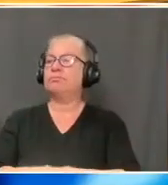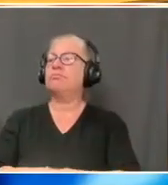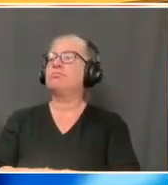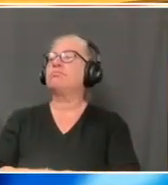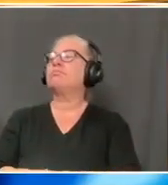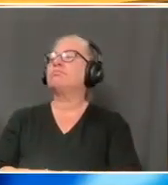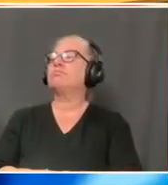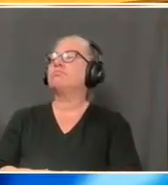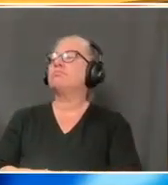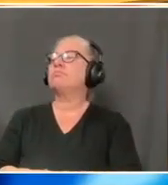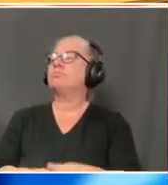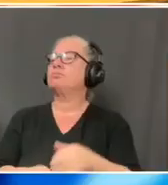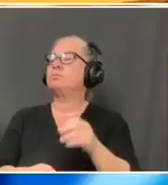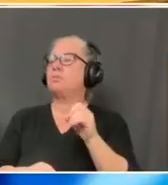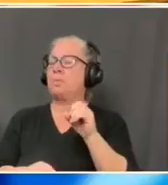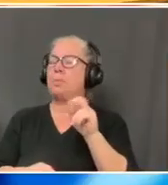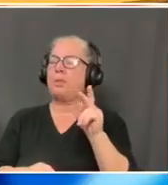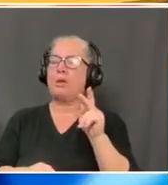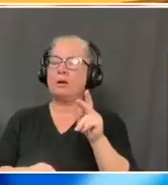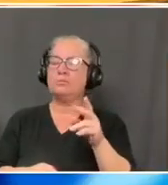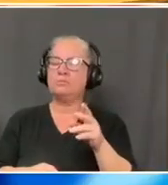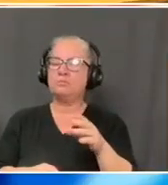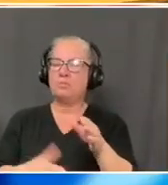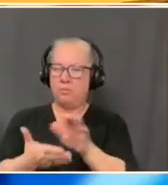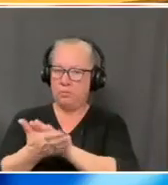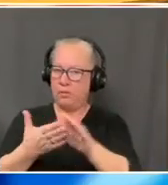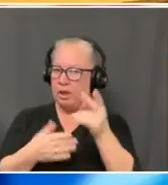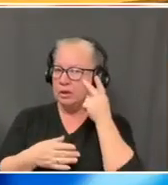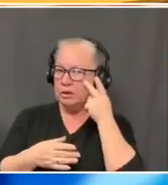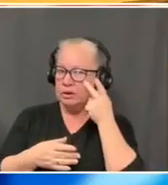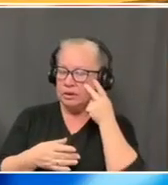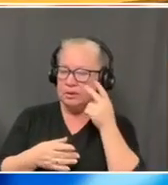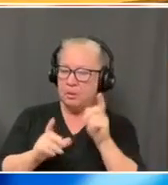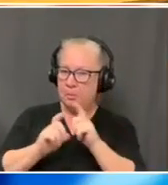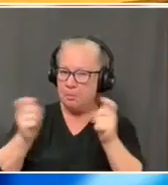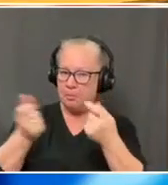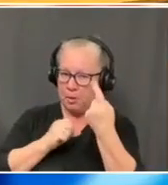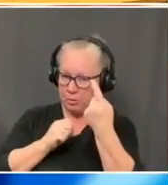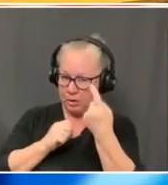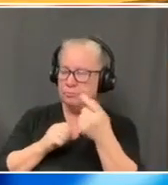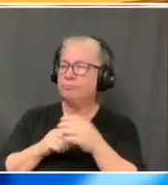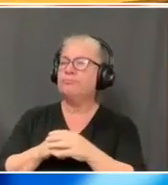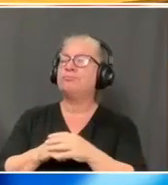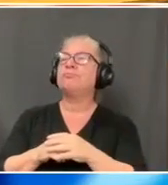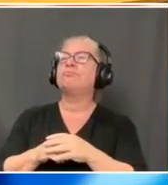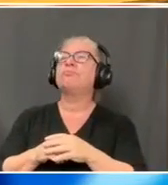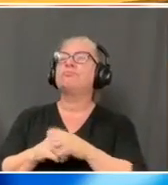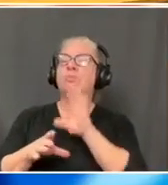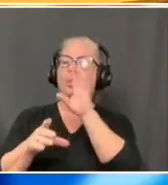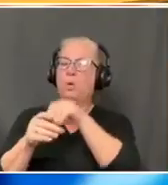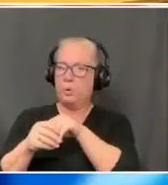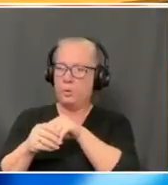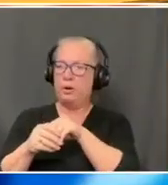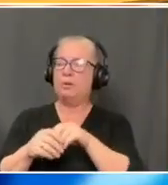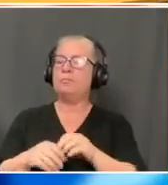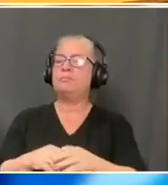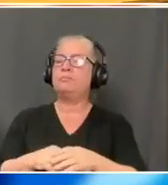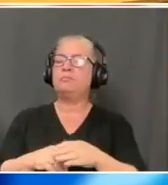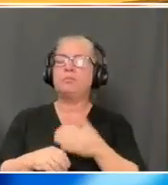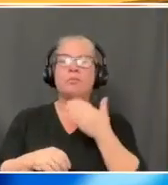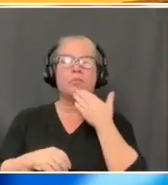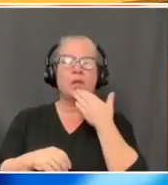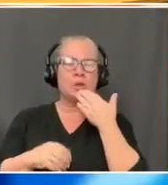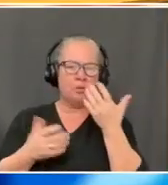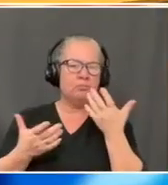would be good to see some major ones that are included in here. All right, I think that's it. Thank you. Thanks.